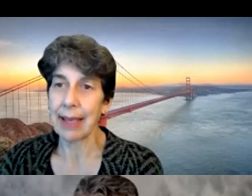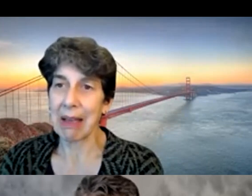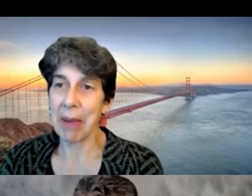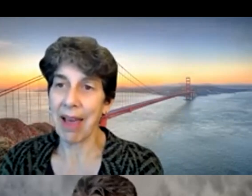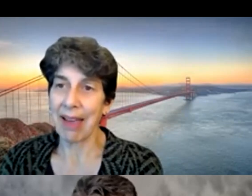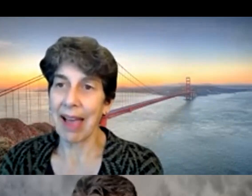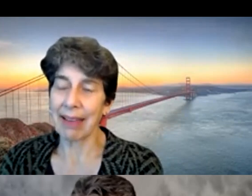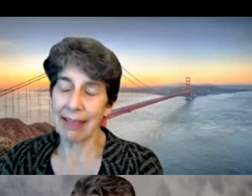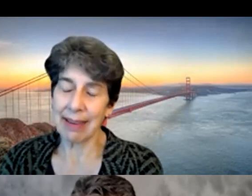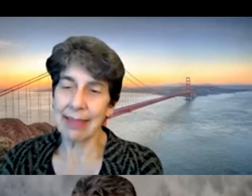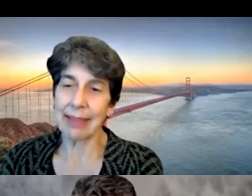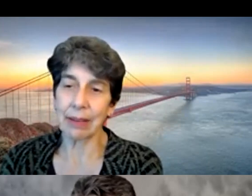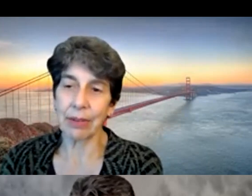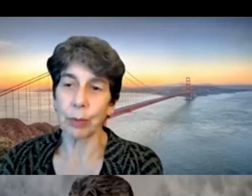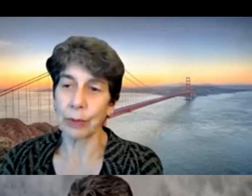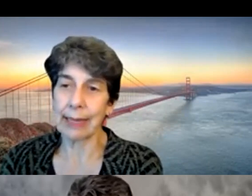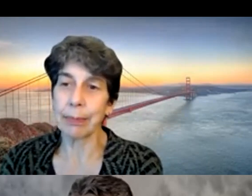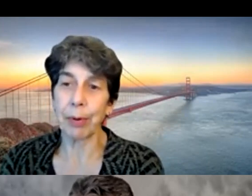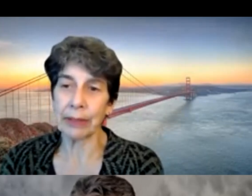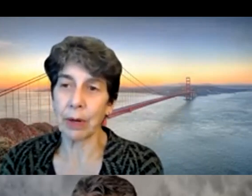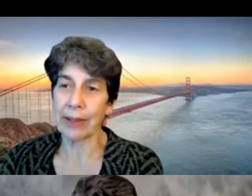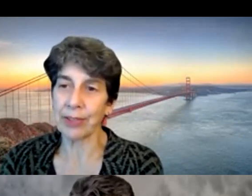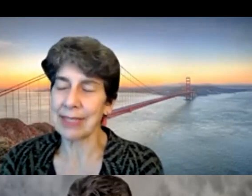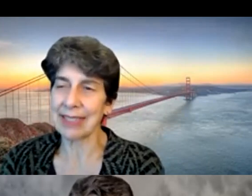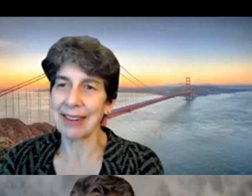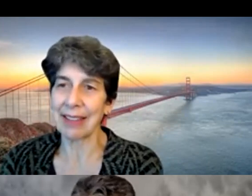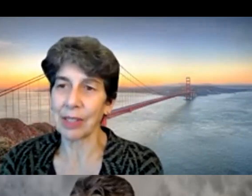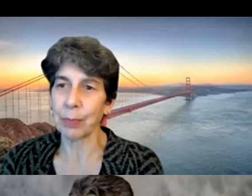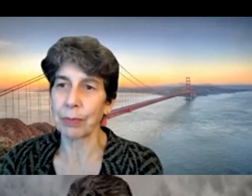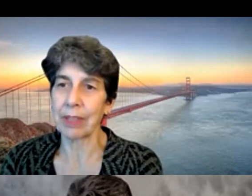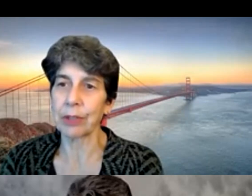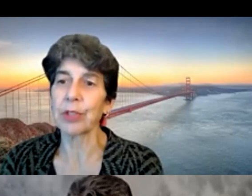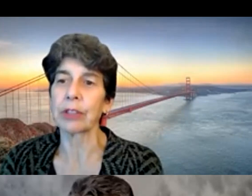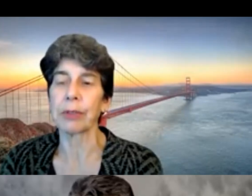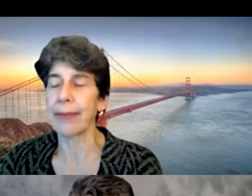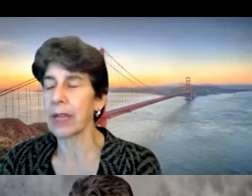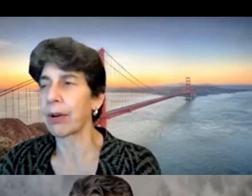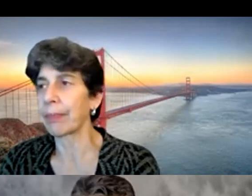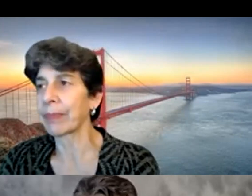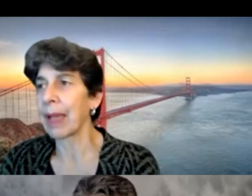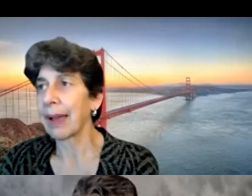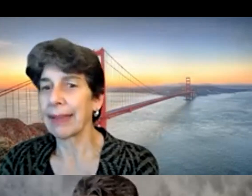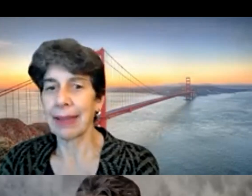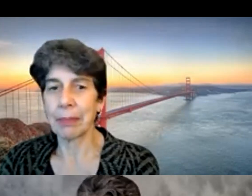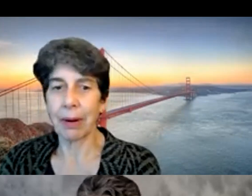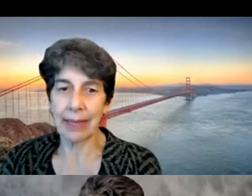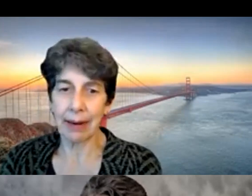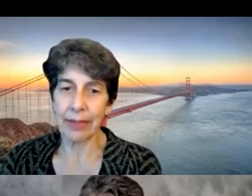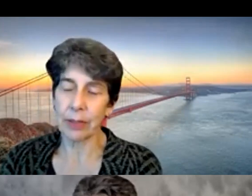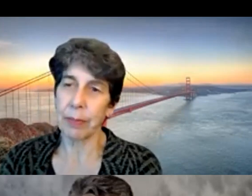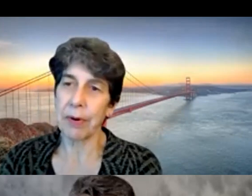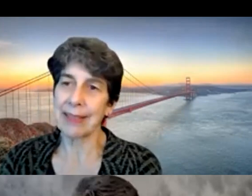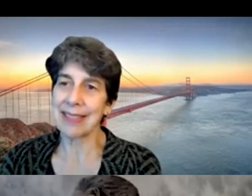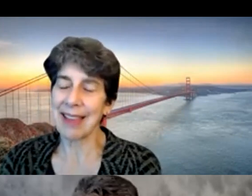capacity. I think that those are really important questions, and it just, sort of drives home, I think, Marty